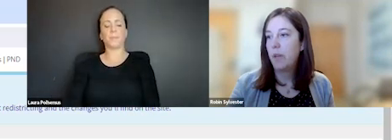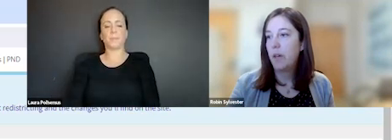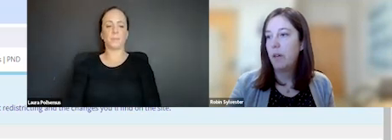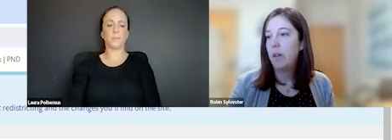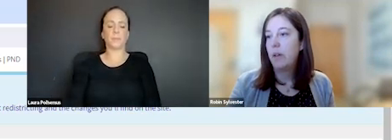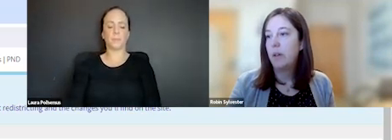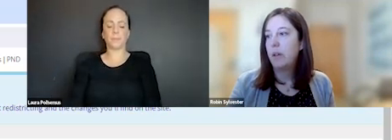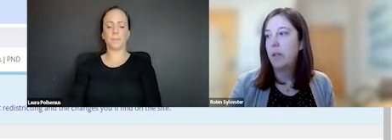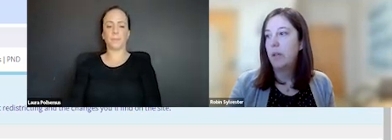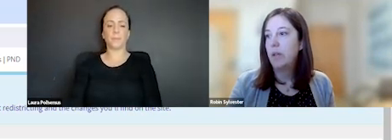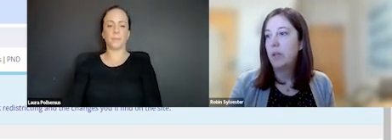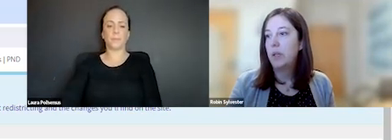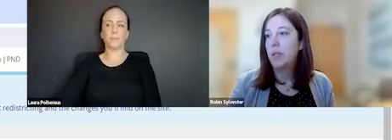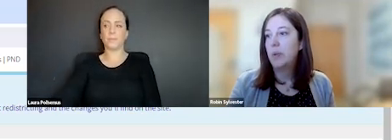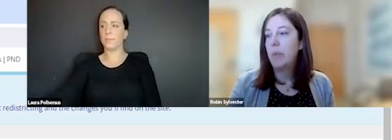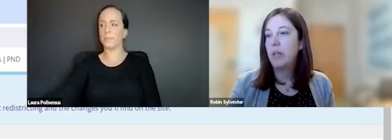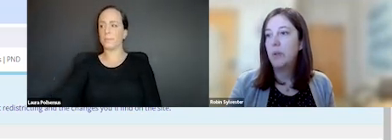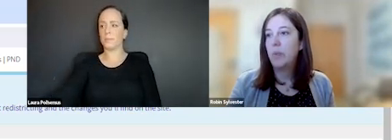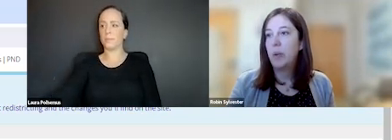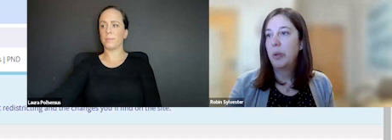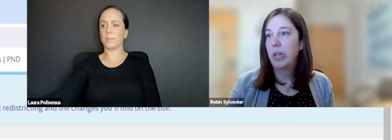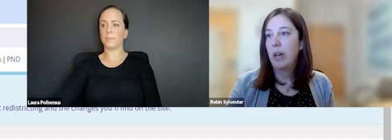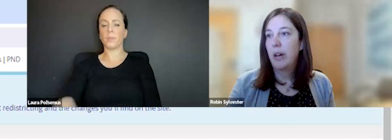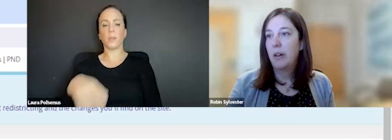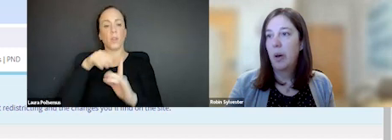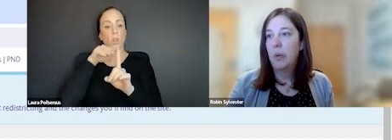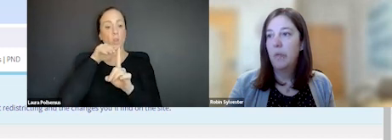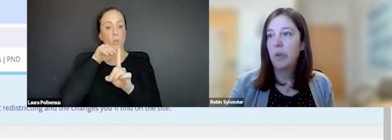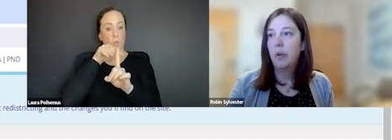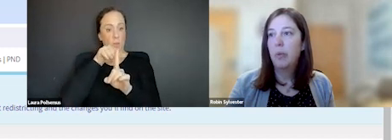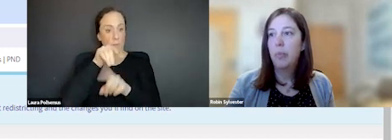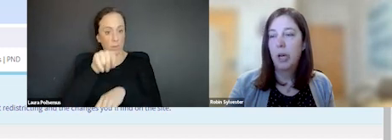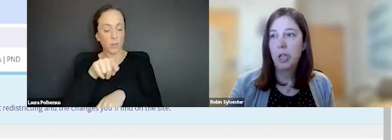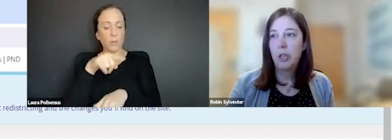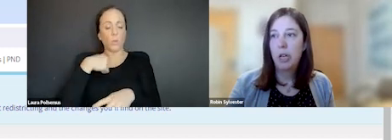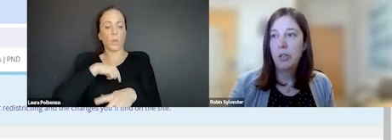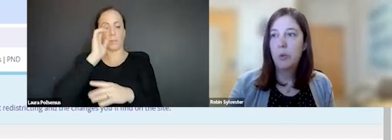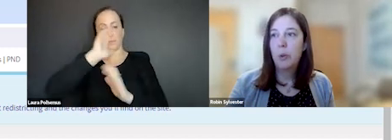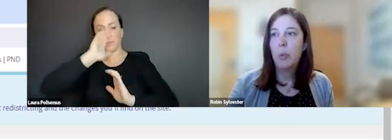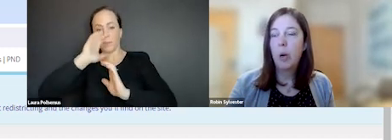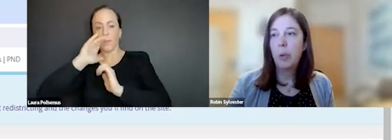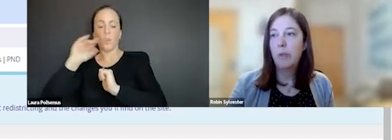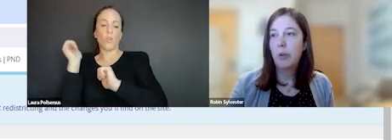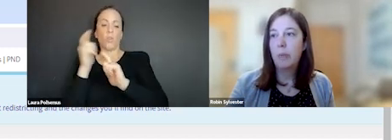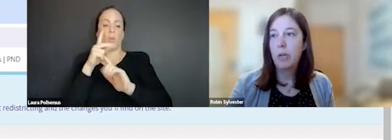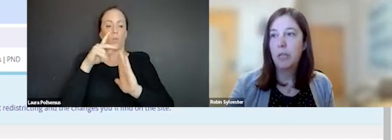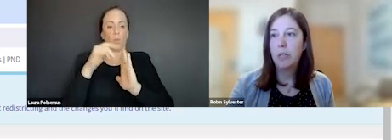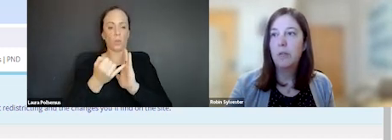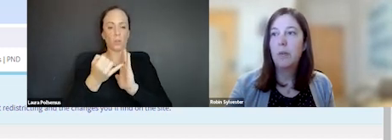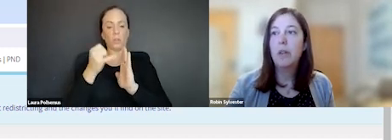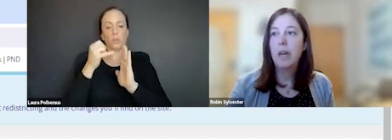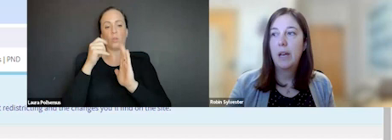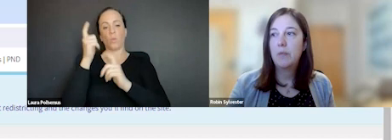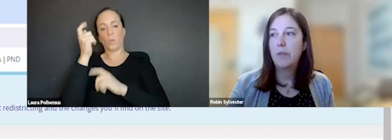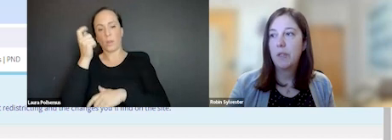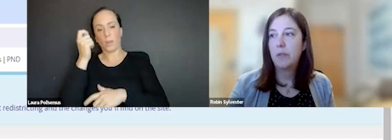So as a reminder, we are looking at all of the project grants or cooperative agreements